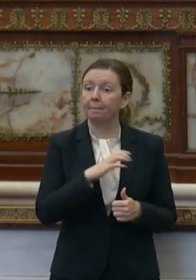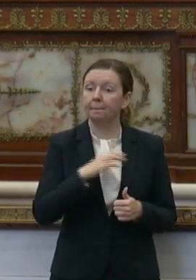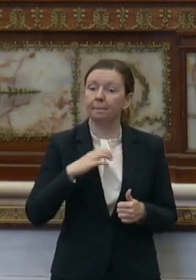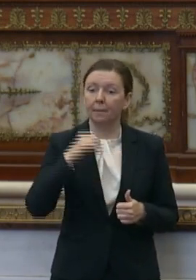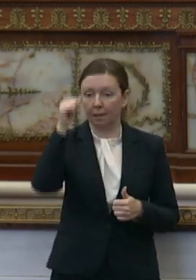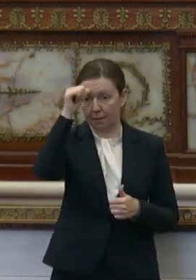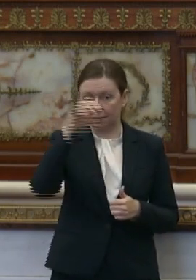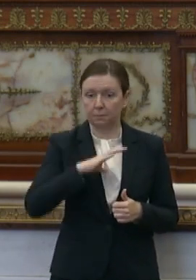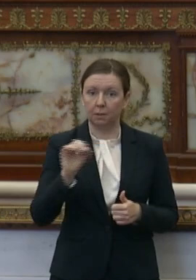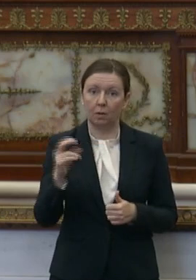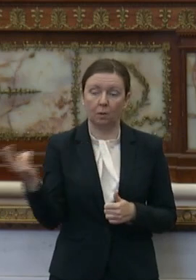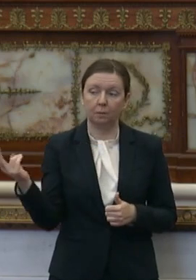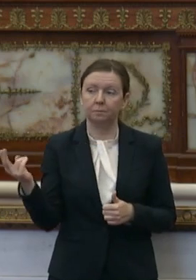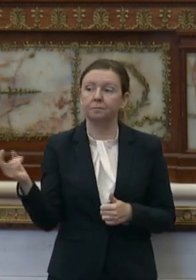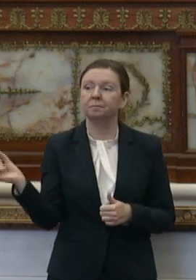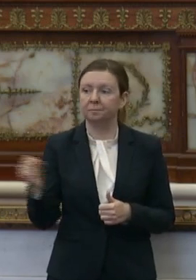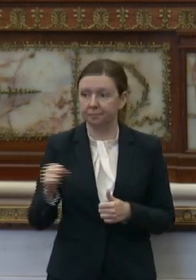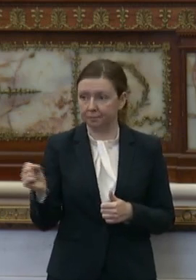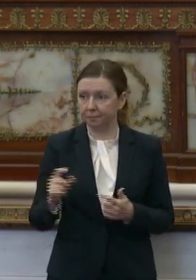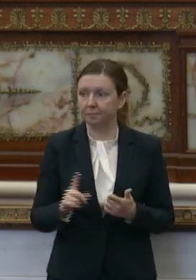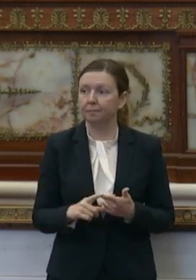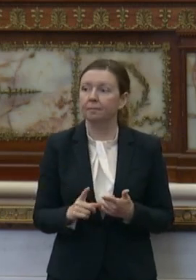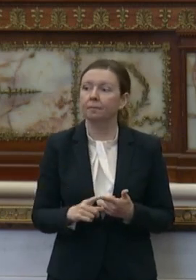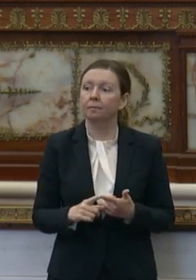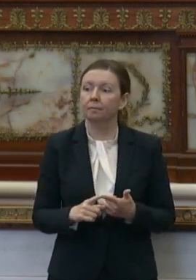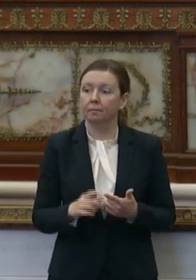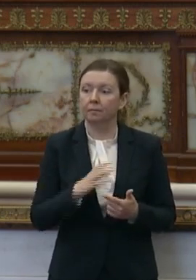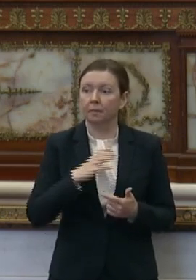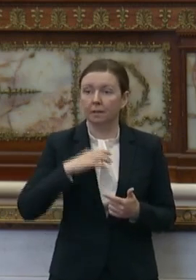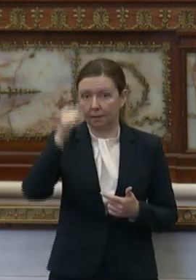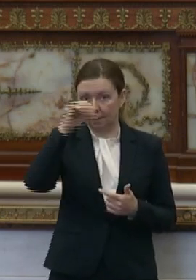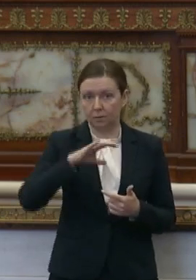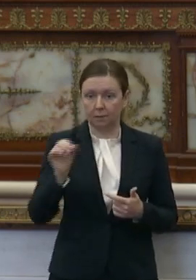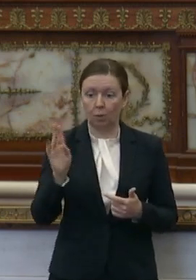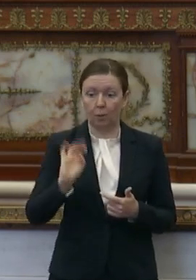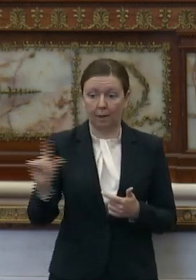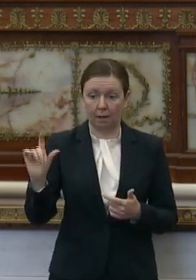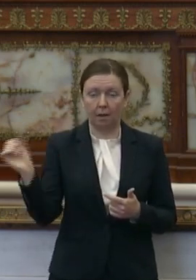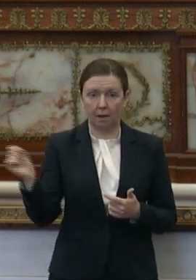Councilman O? Aye. Councilman O'Neill?